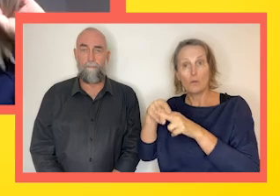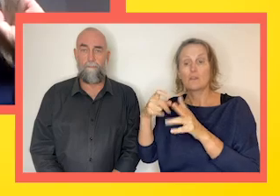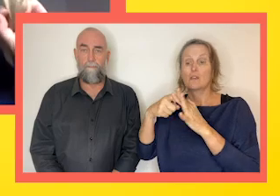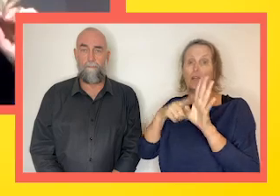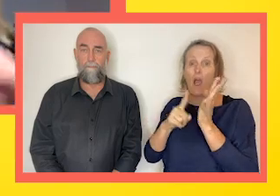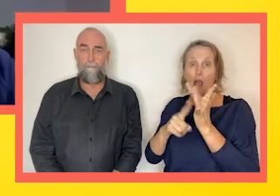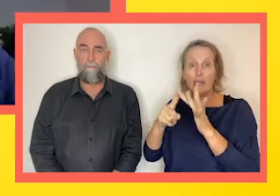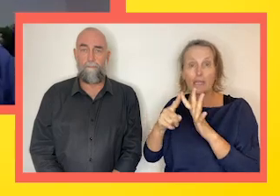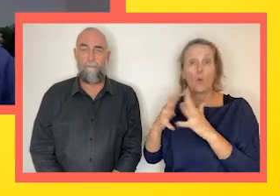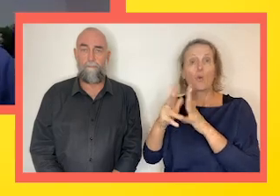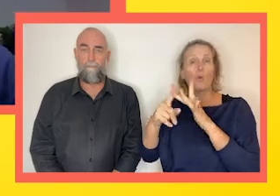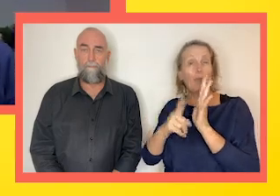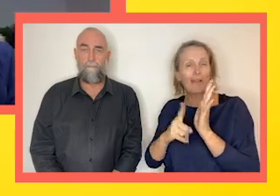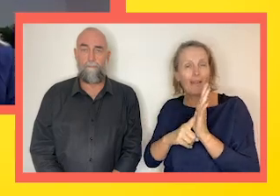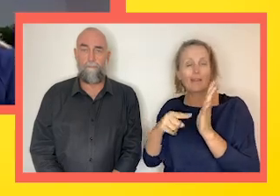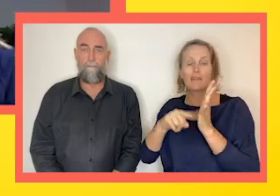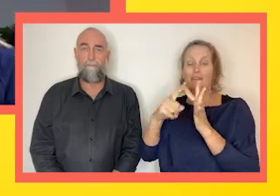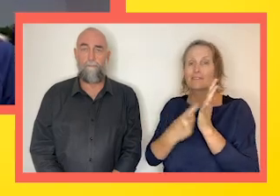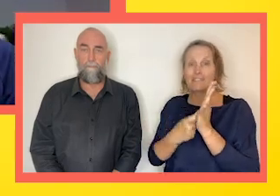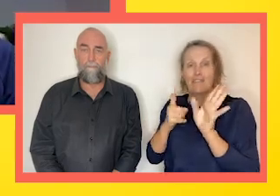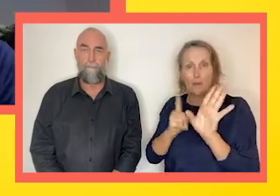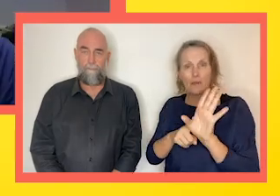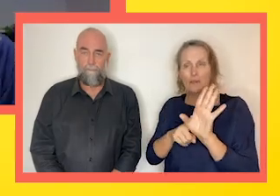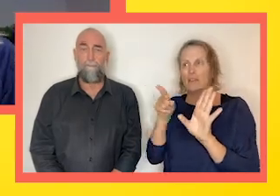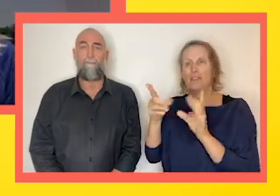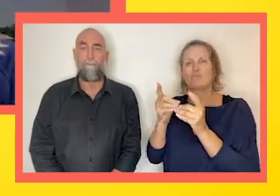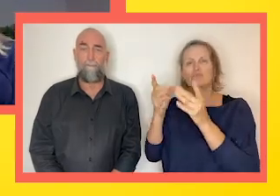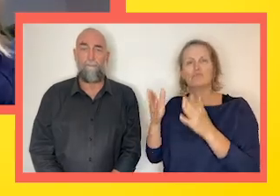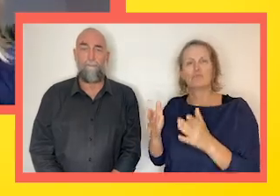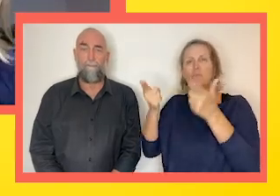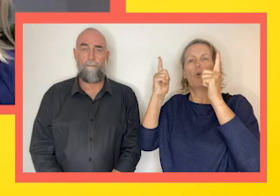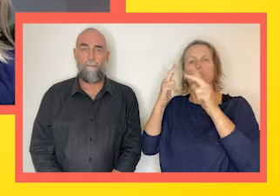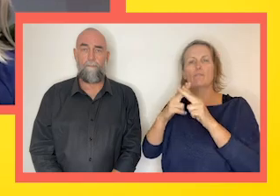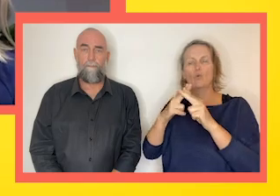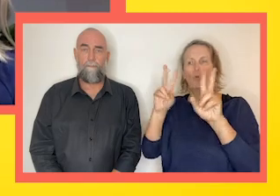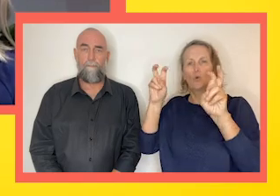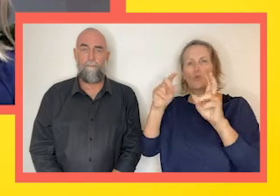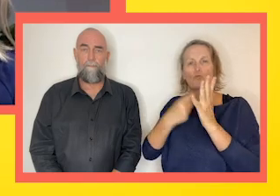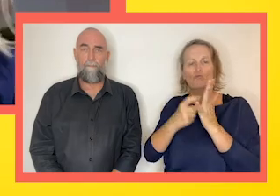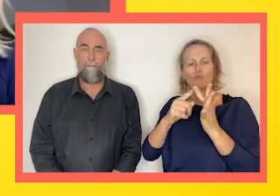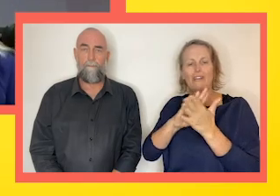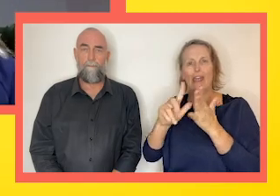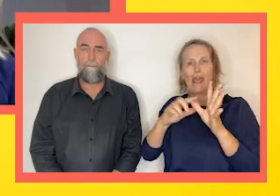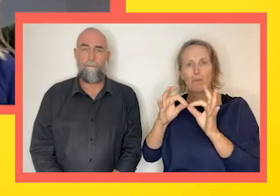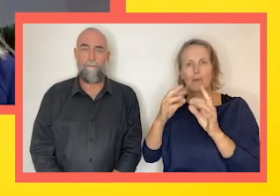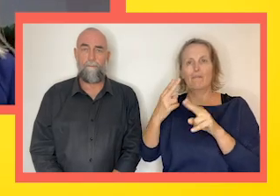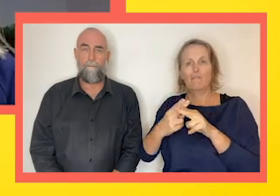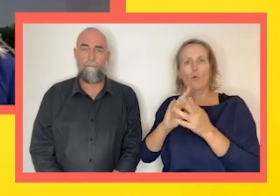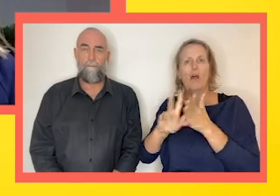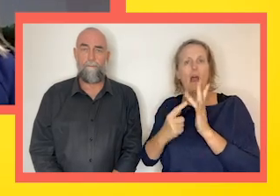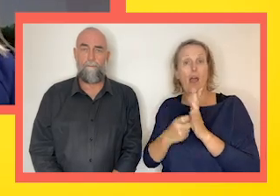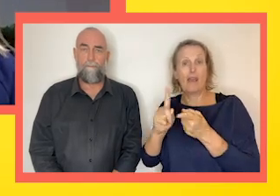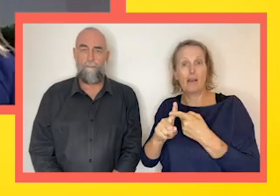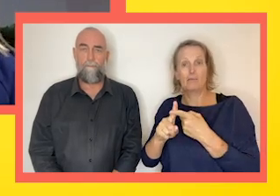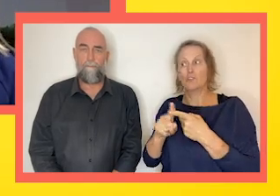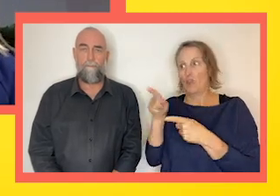Eady, Will, and Terry Scanlon, who's the director of Rehab for Hire. They've come on board and just made it